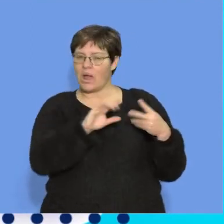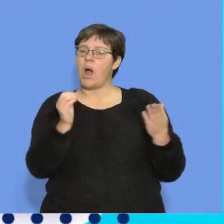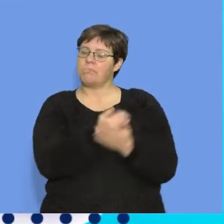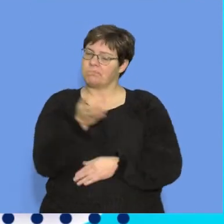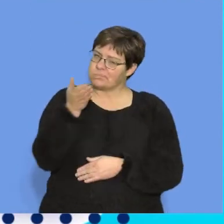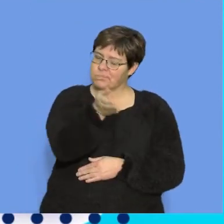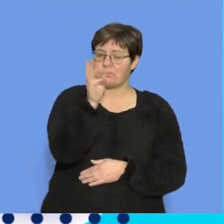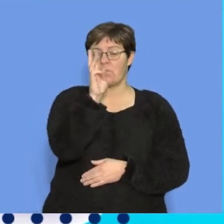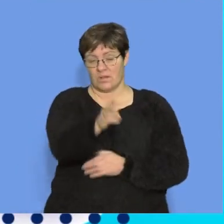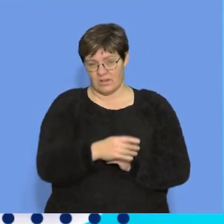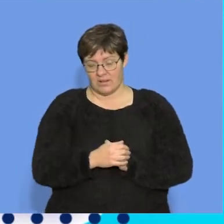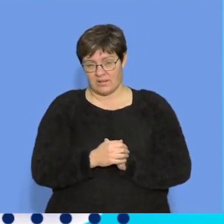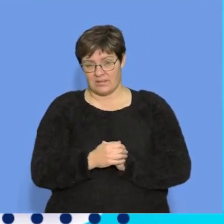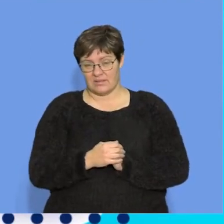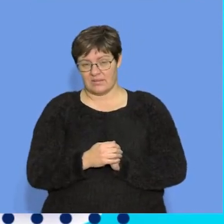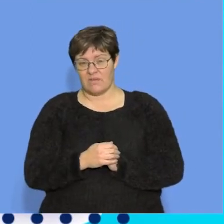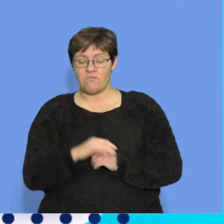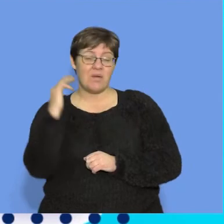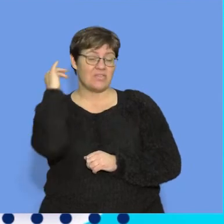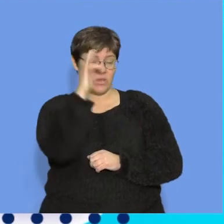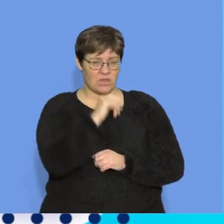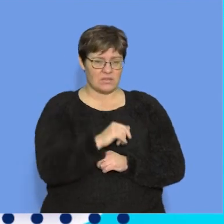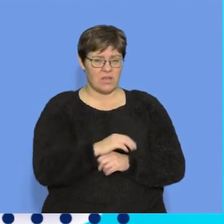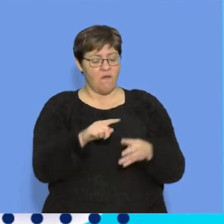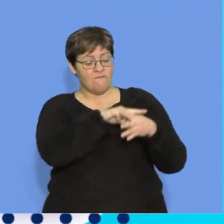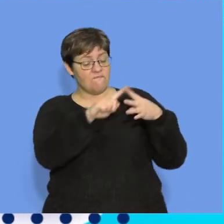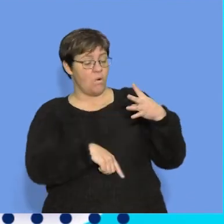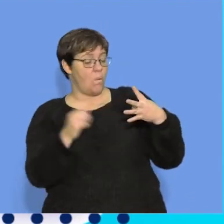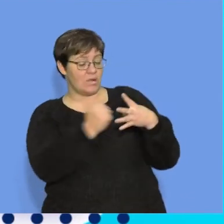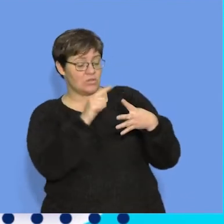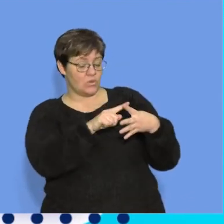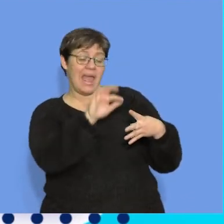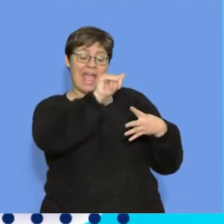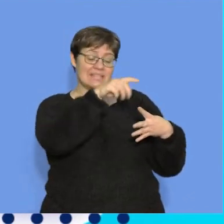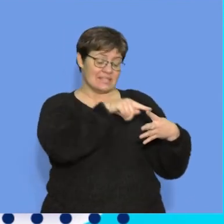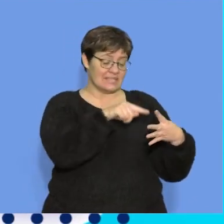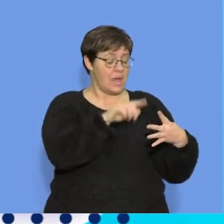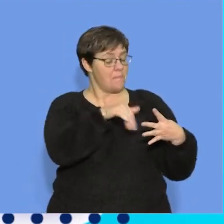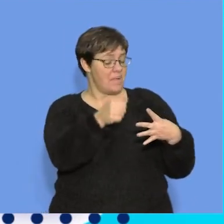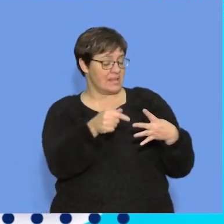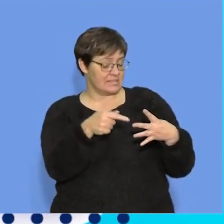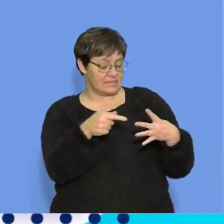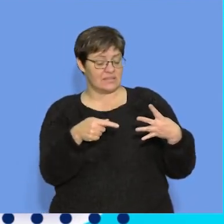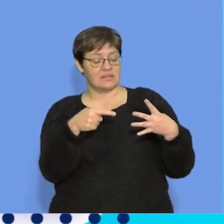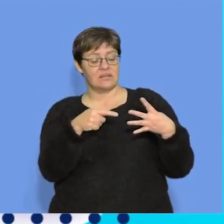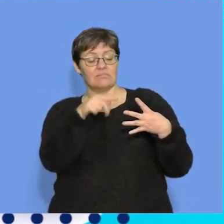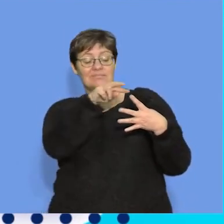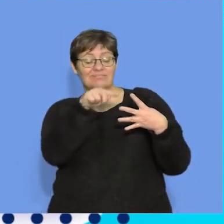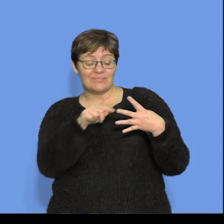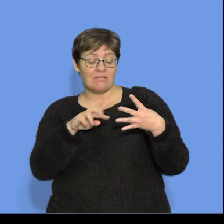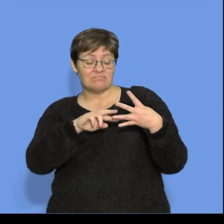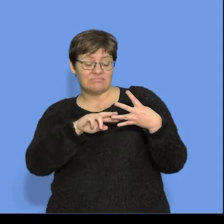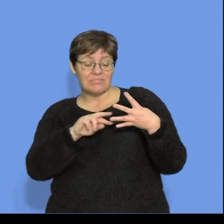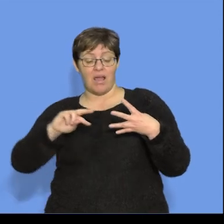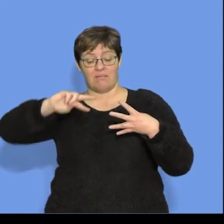going to come up from one of the theories. So there are 4 things you need to know. What is an acid? What is a base? According to these 2 theories.